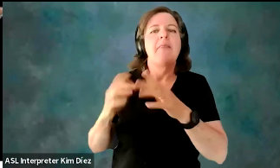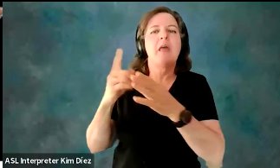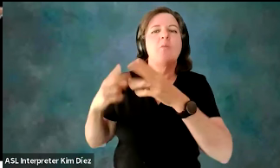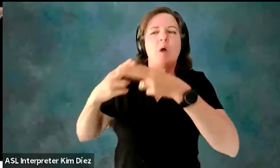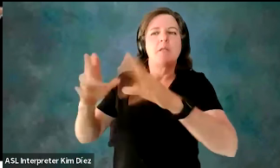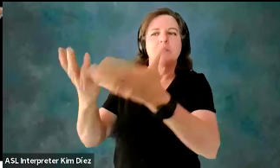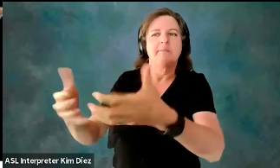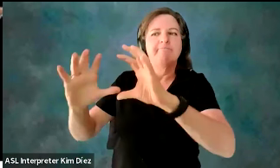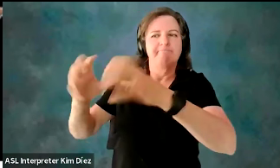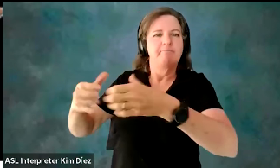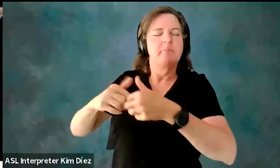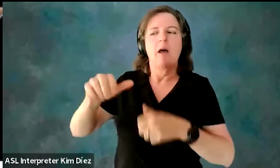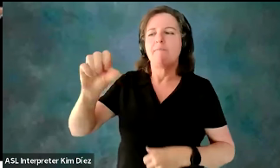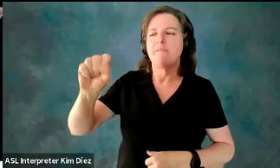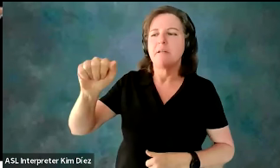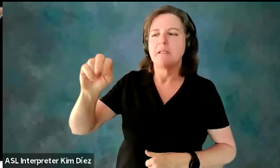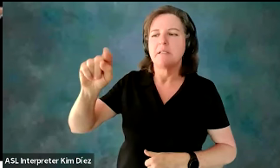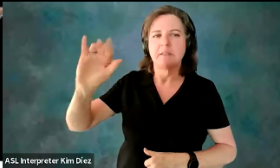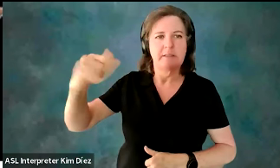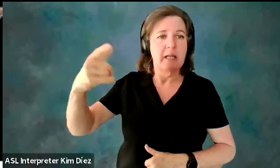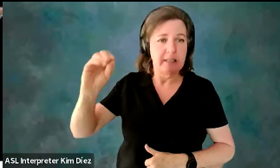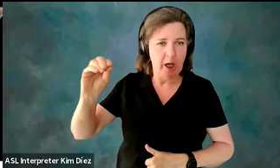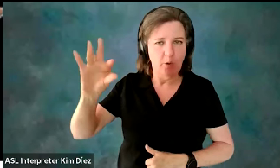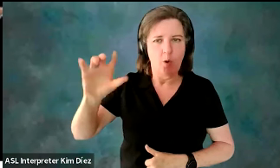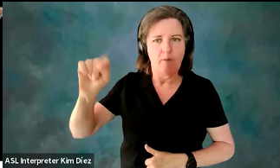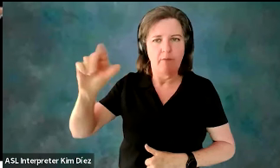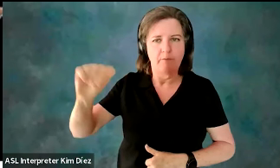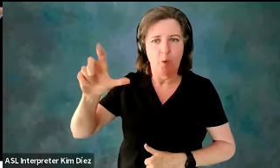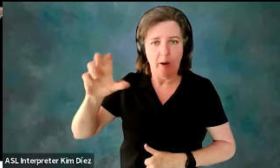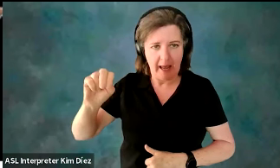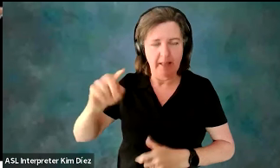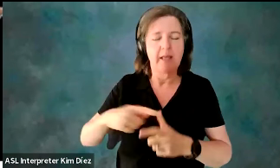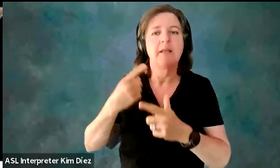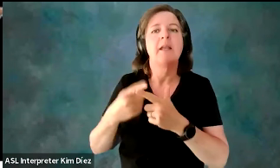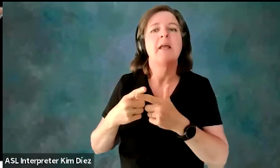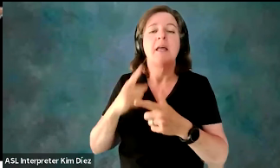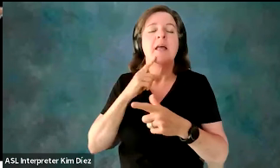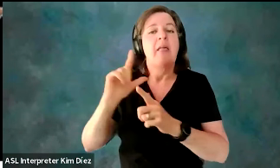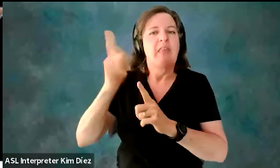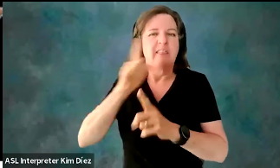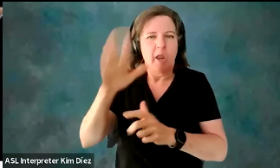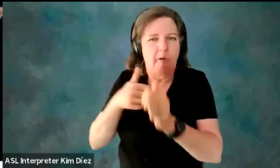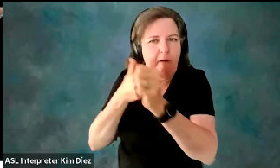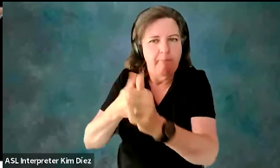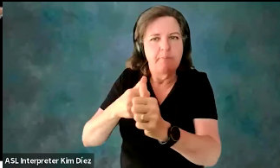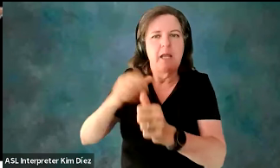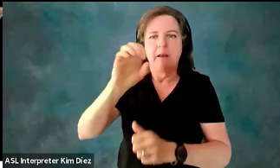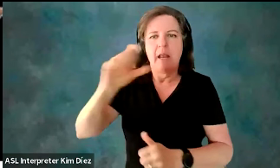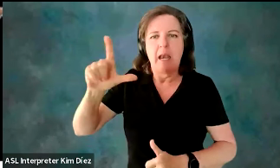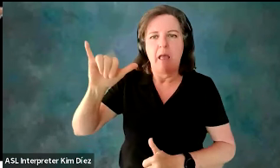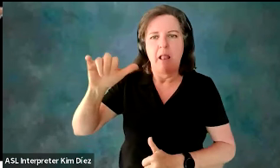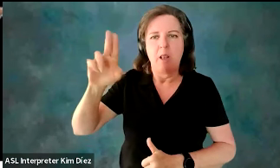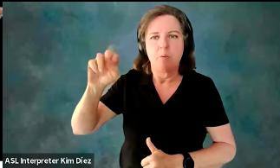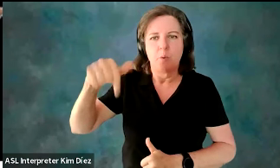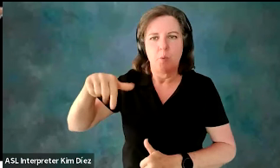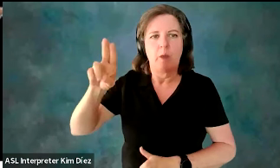in Campamento Santiago and Fort Allen. Then we updated the information on El Yunque and